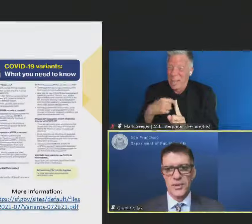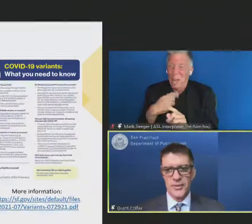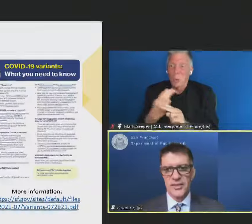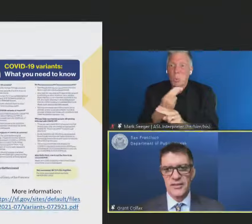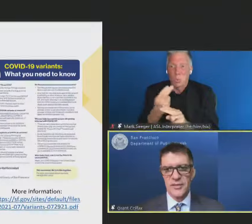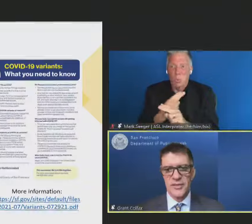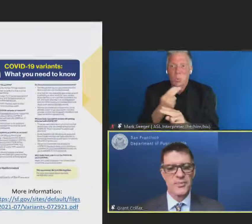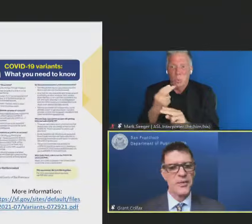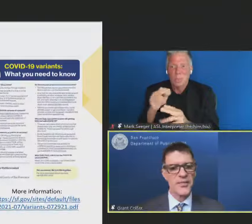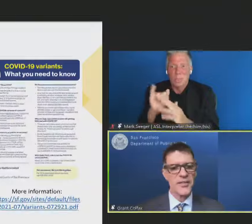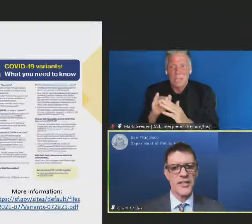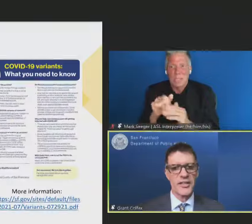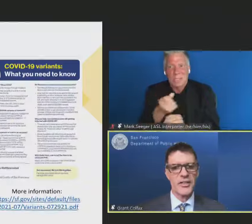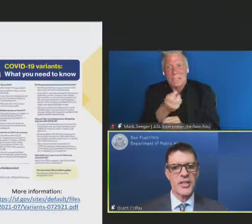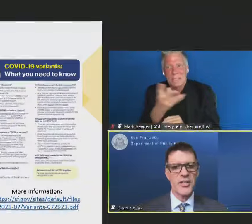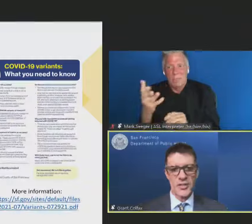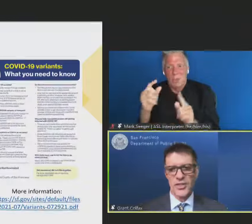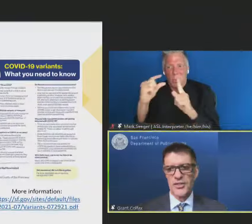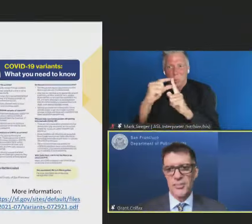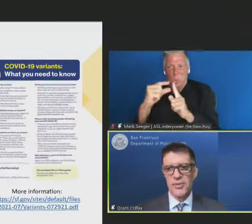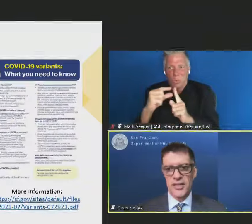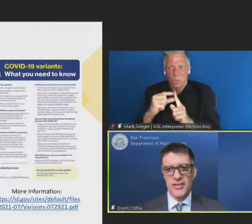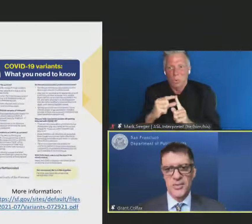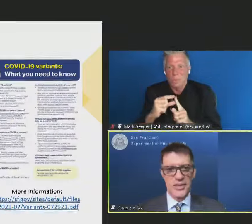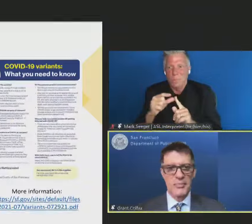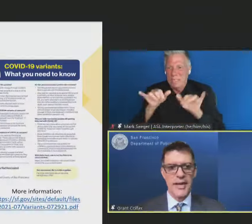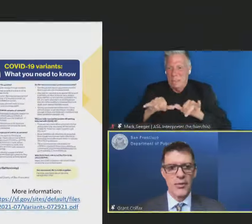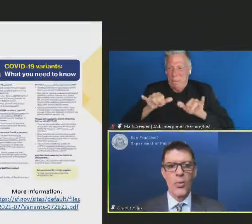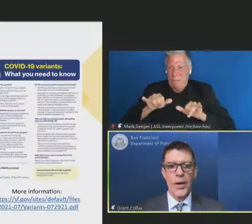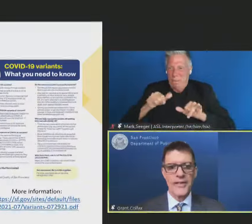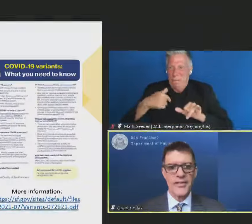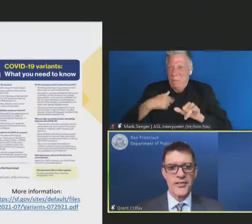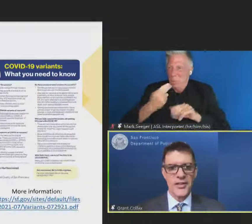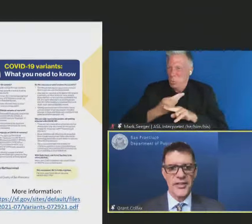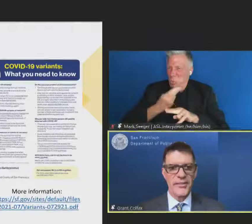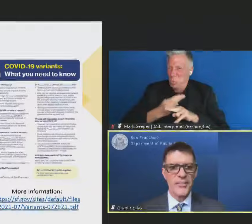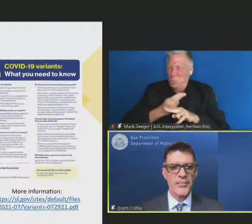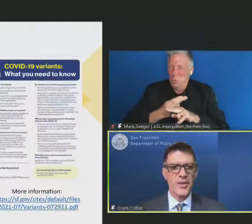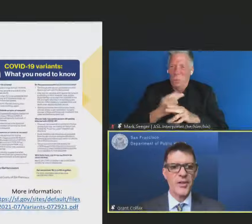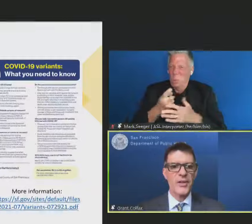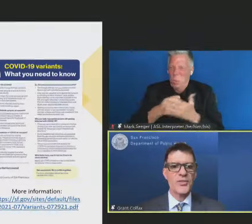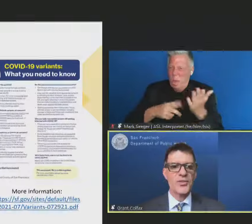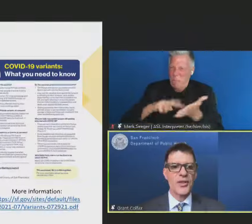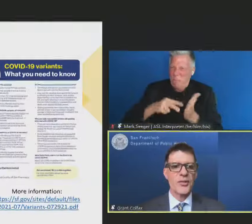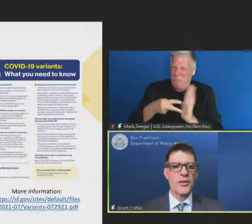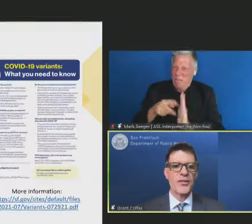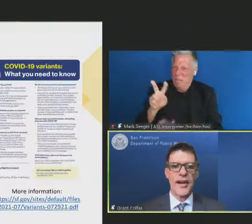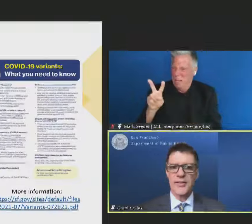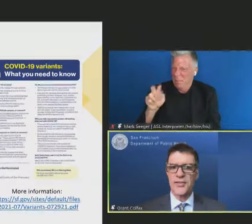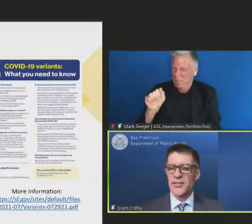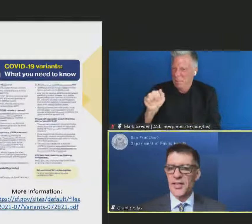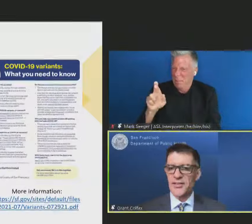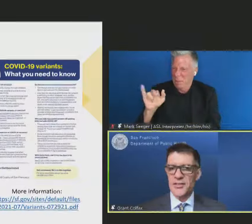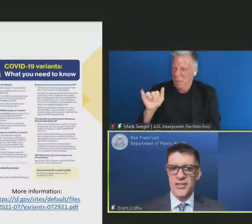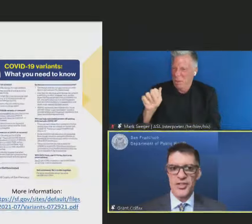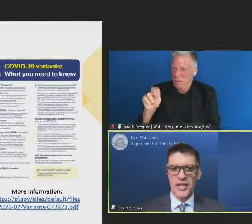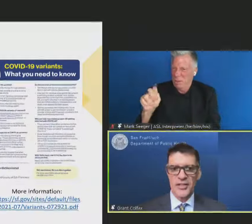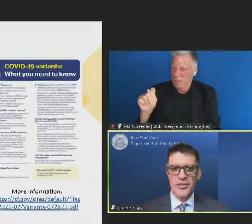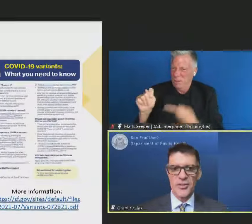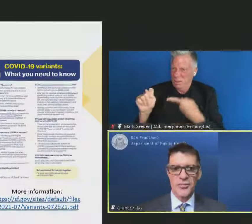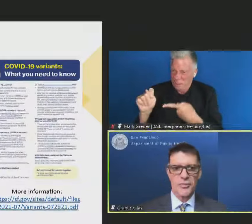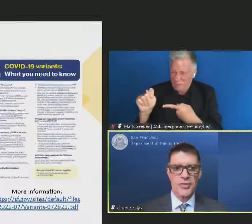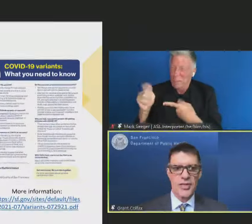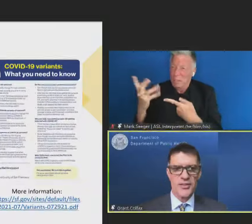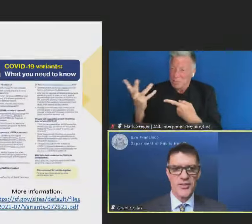times already during this presentation. So just to be explicit about what is a variant. So viruses constantly